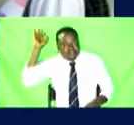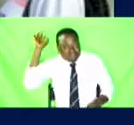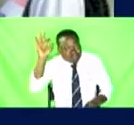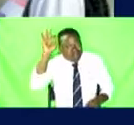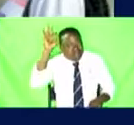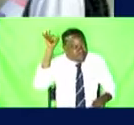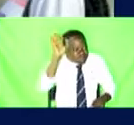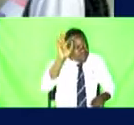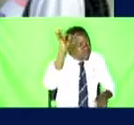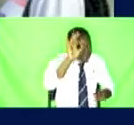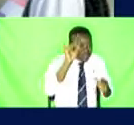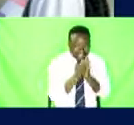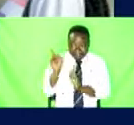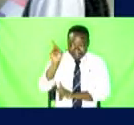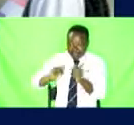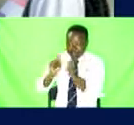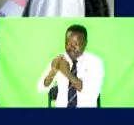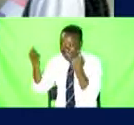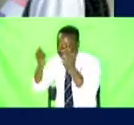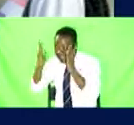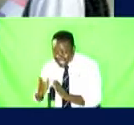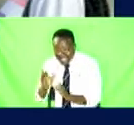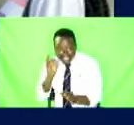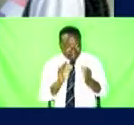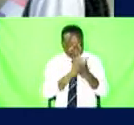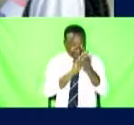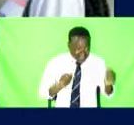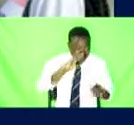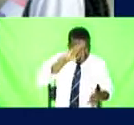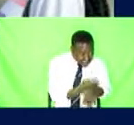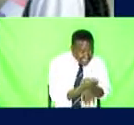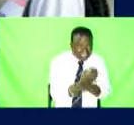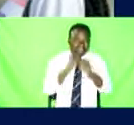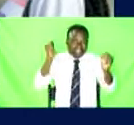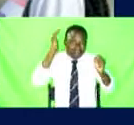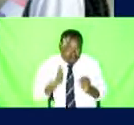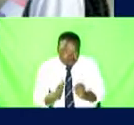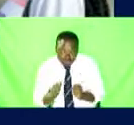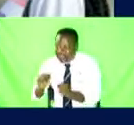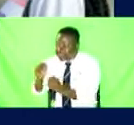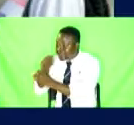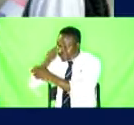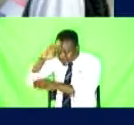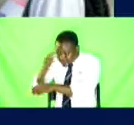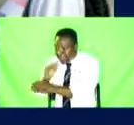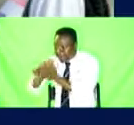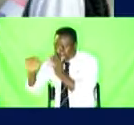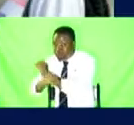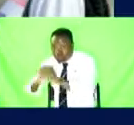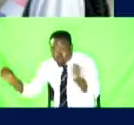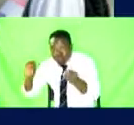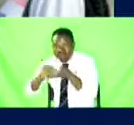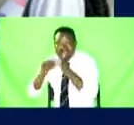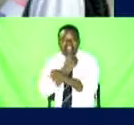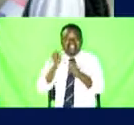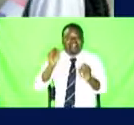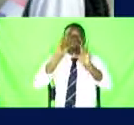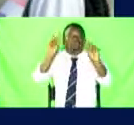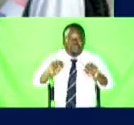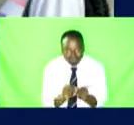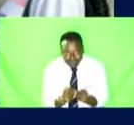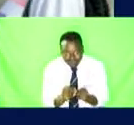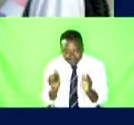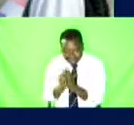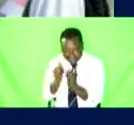unbeliever. If you believe in the Son, you'll be saved. If you don't believe in the Son, you will not be saved. This gospel of the